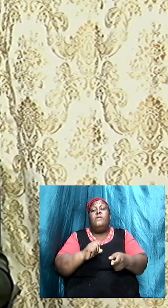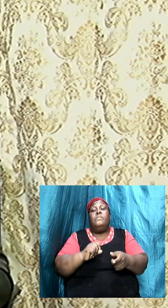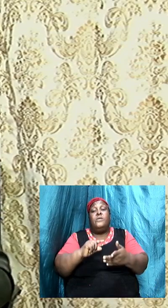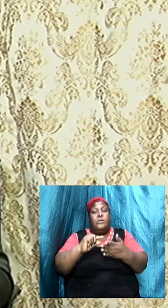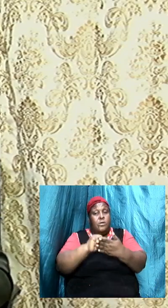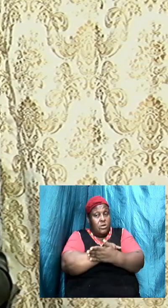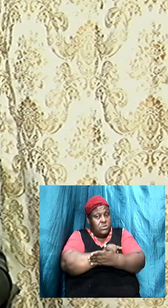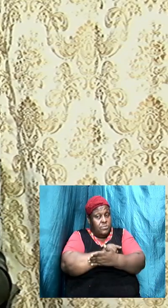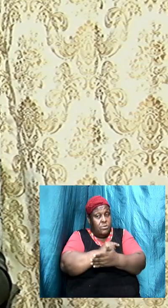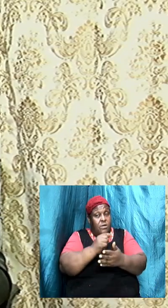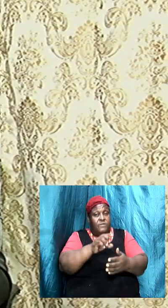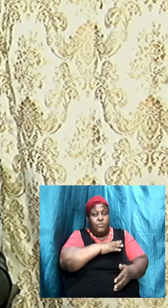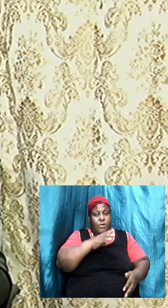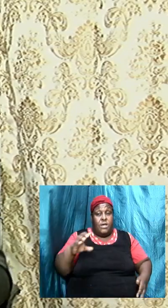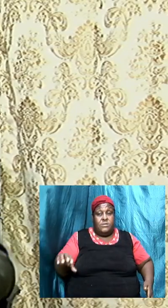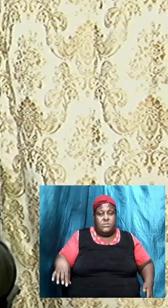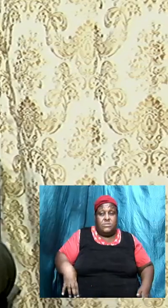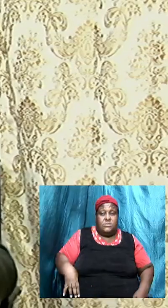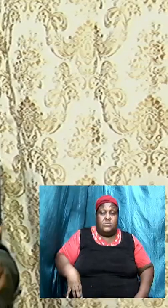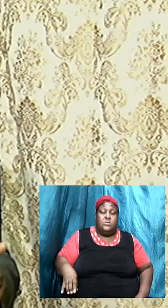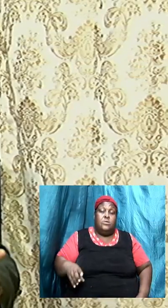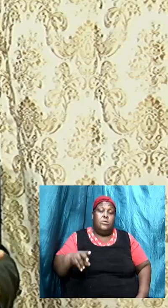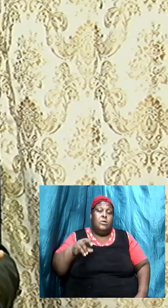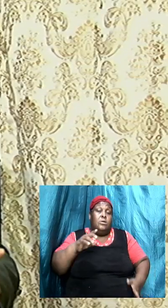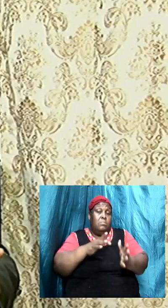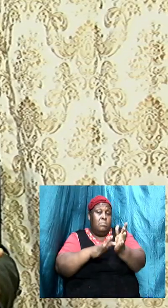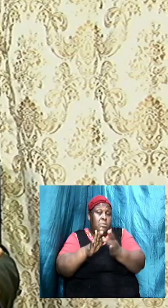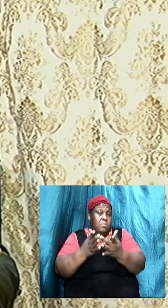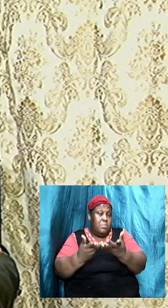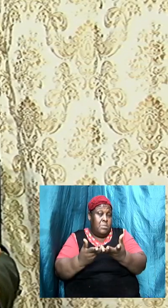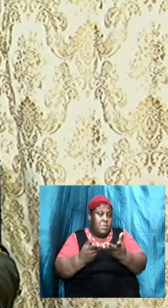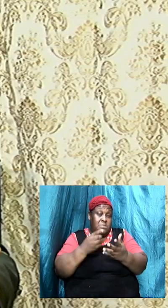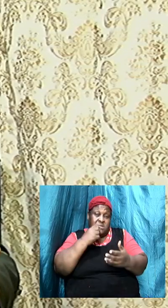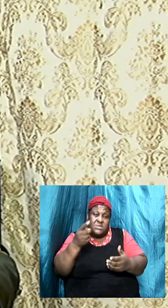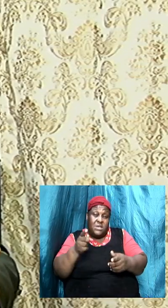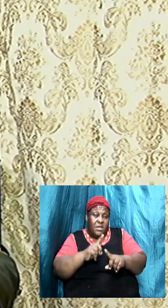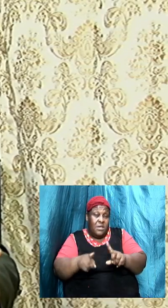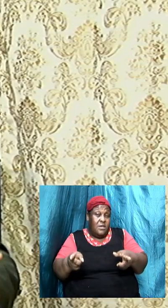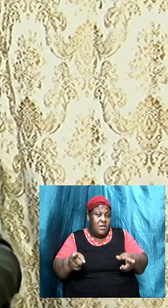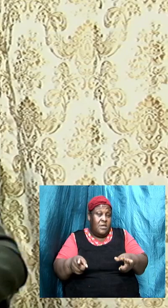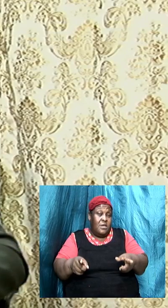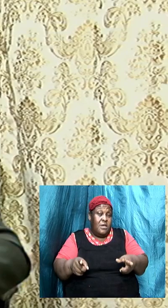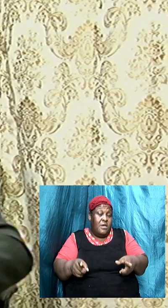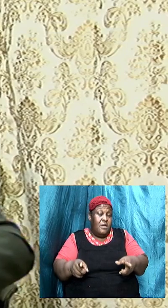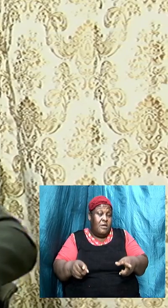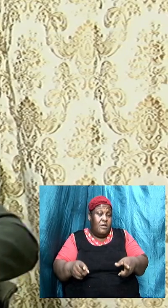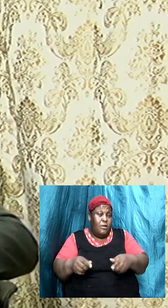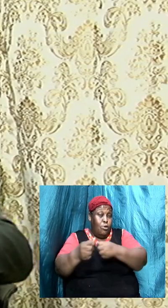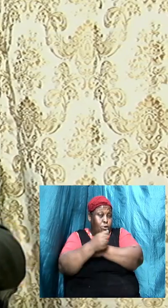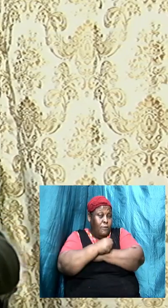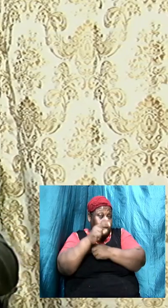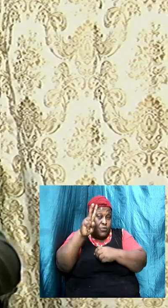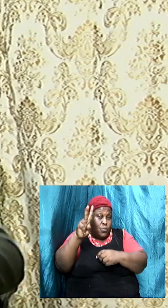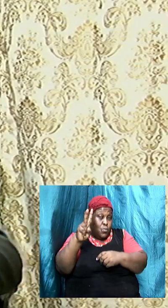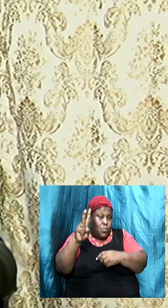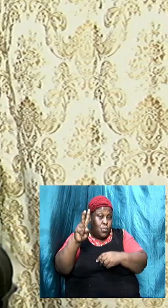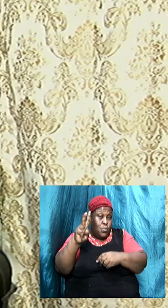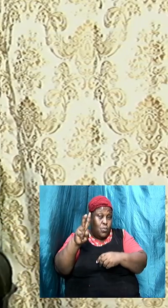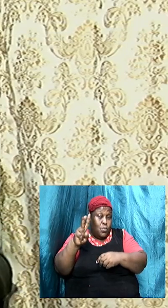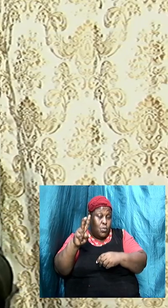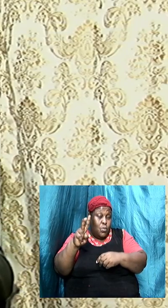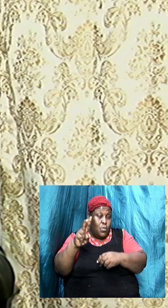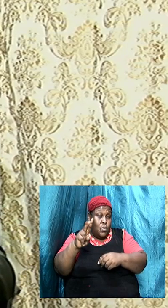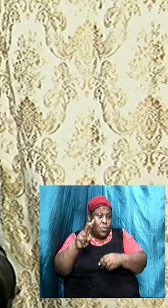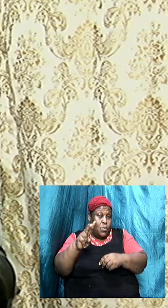masters. So you're going to hate one and you're going to love the other. So if Somebody is giving